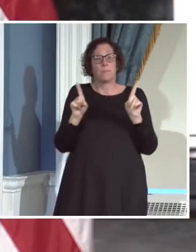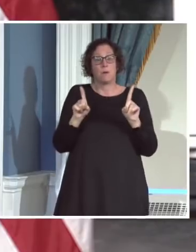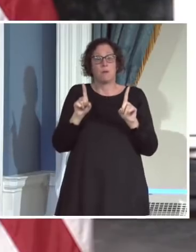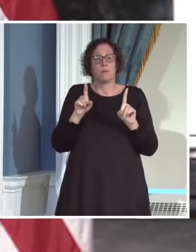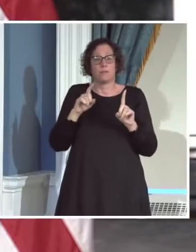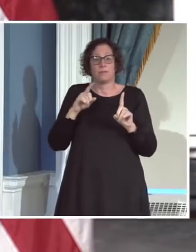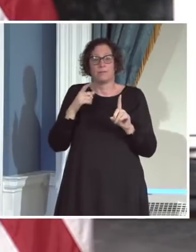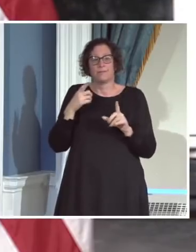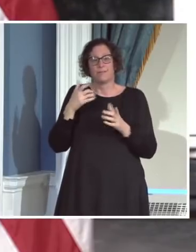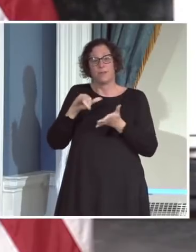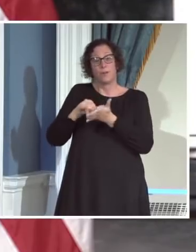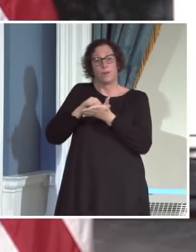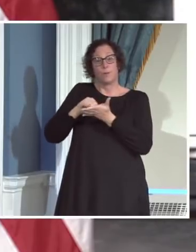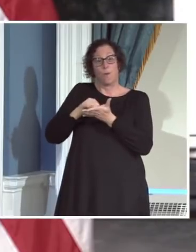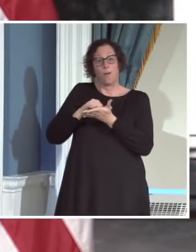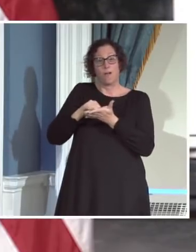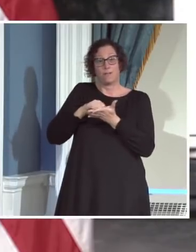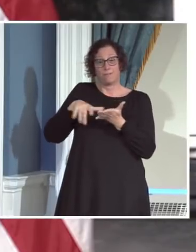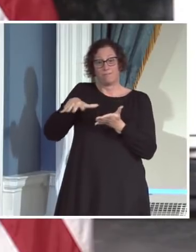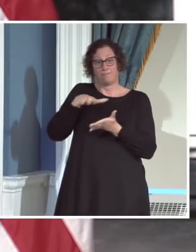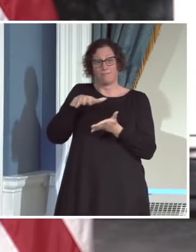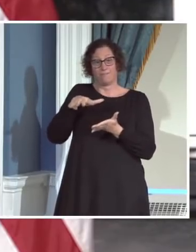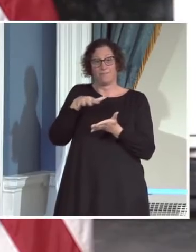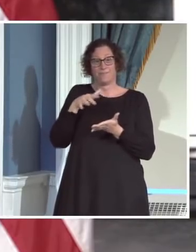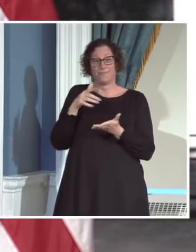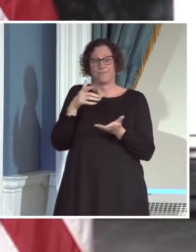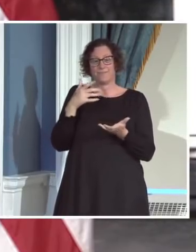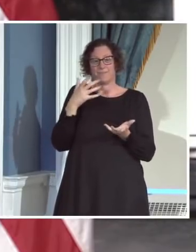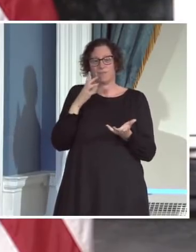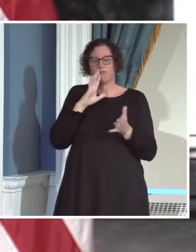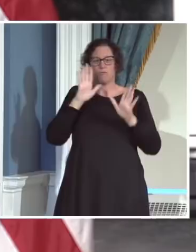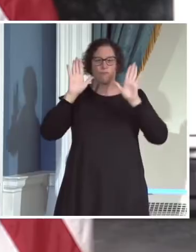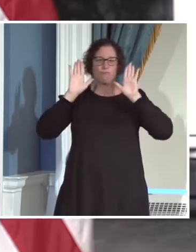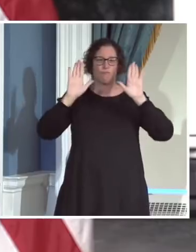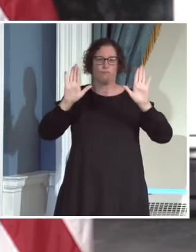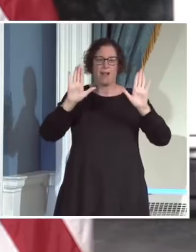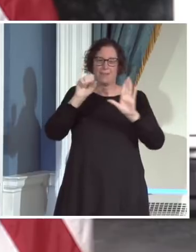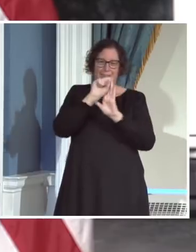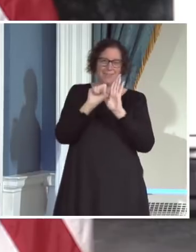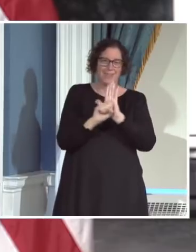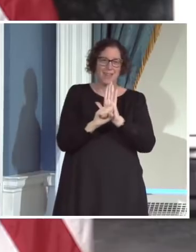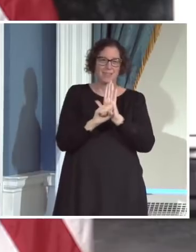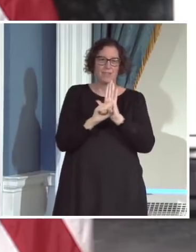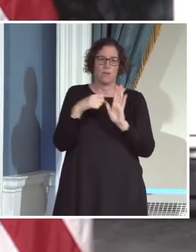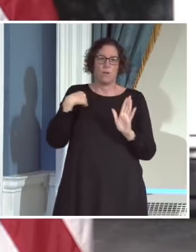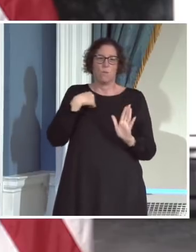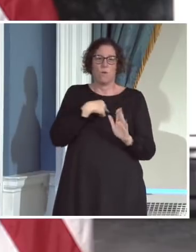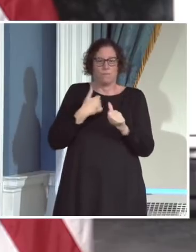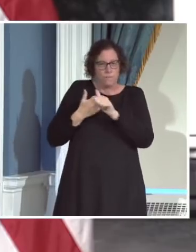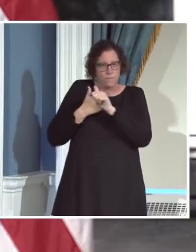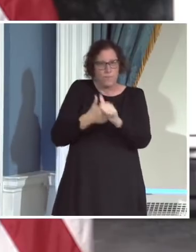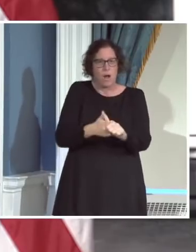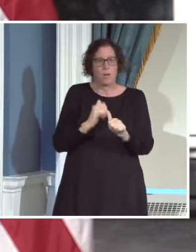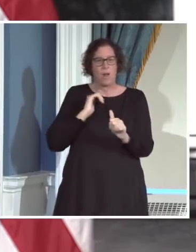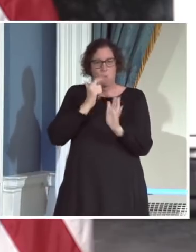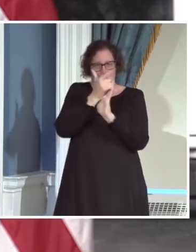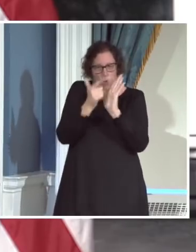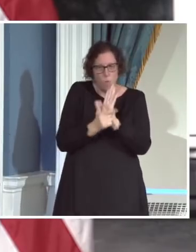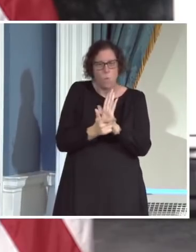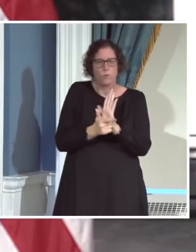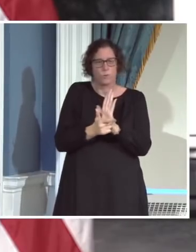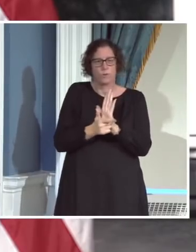at us, we stay by our values, we stay by our laws. And so clearly, even in a crisis, there has to be checks and